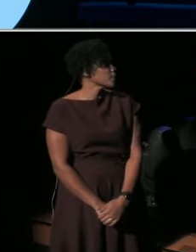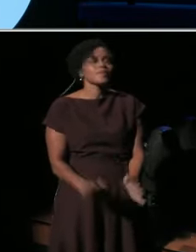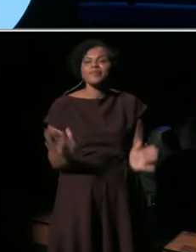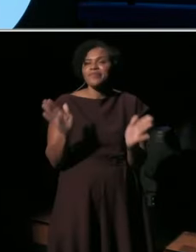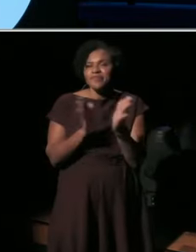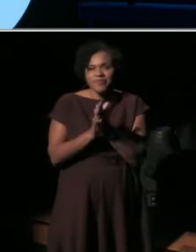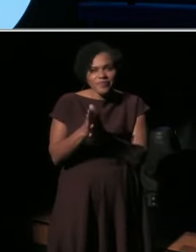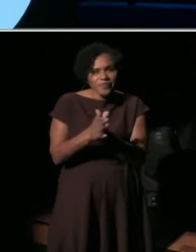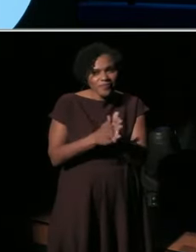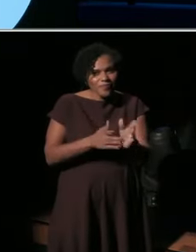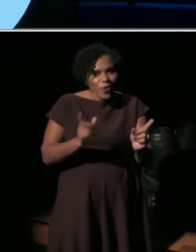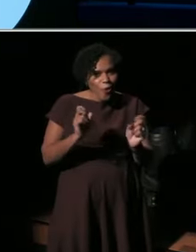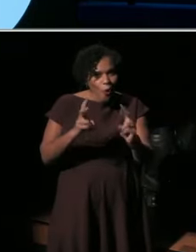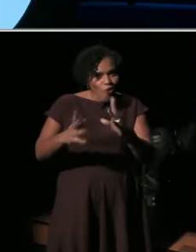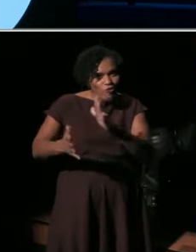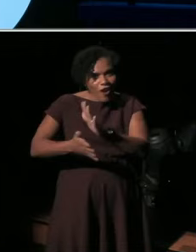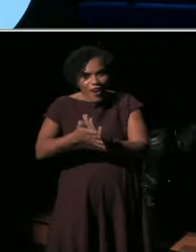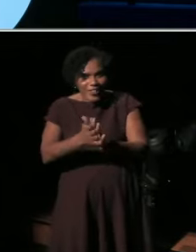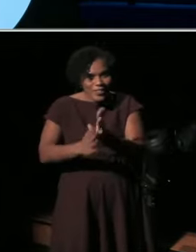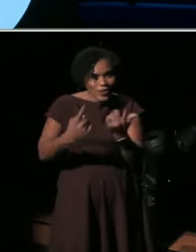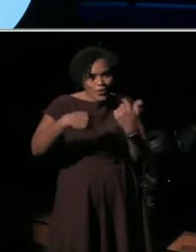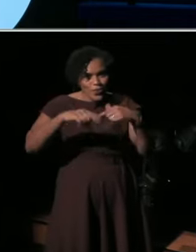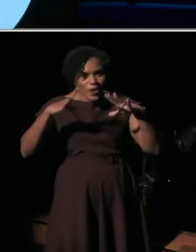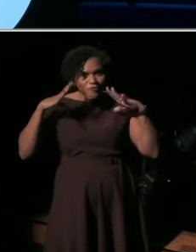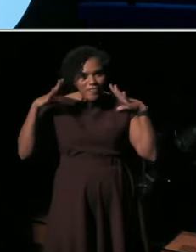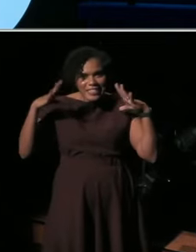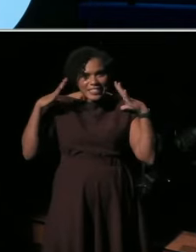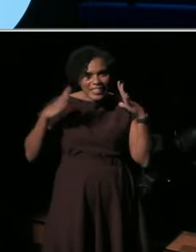All right, way bad day.